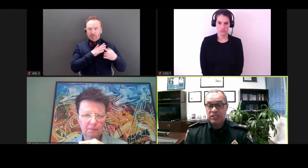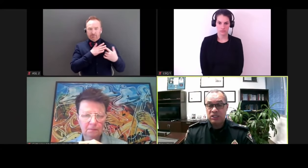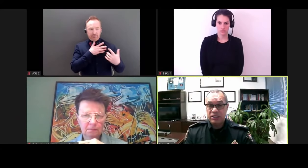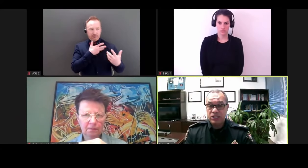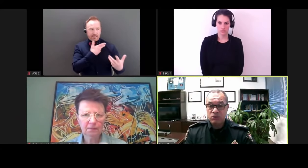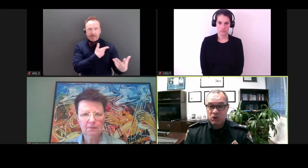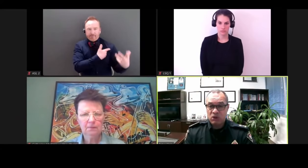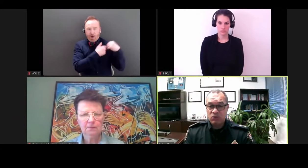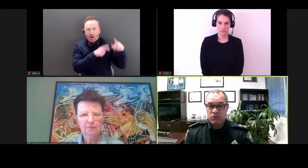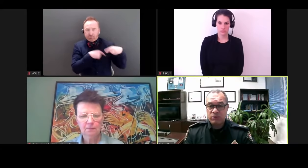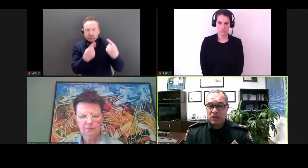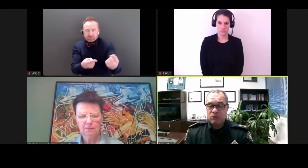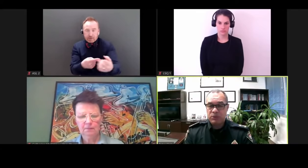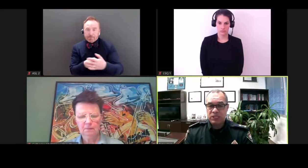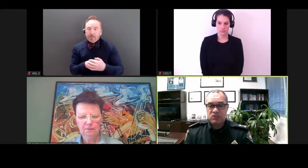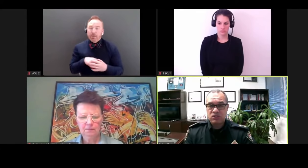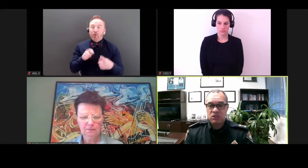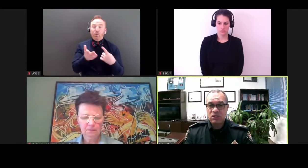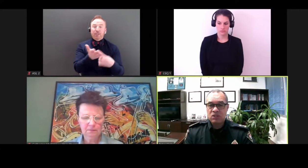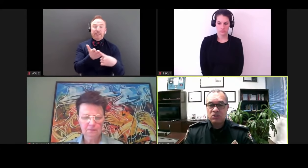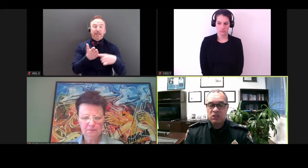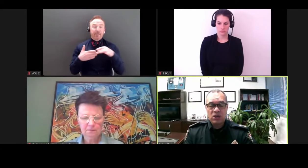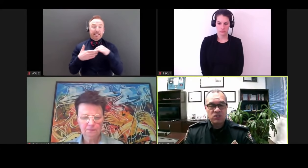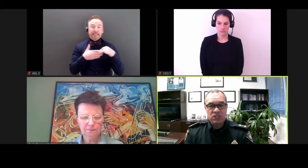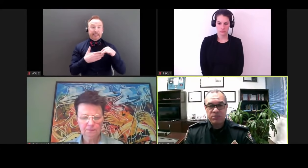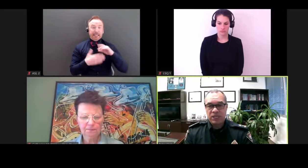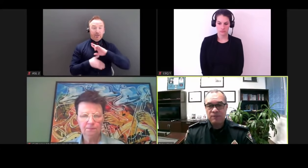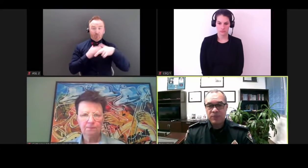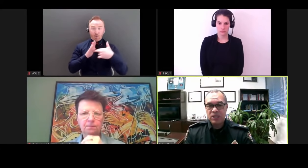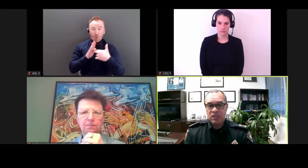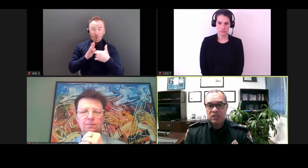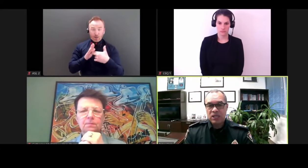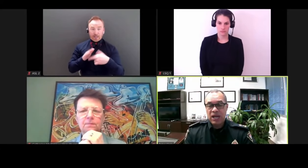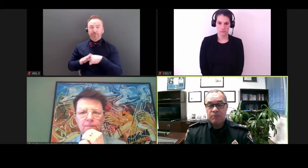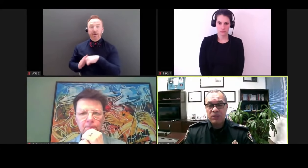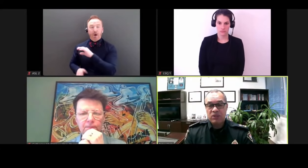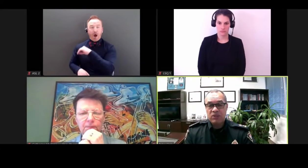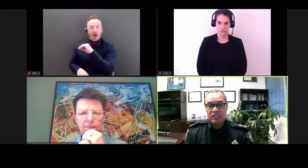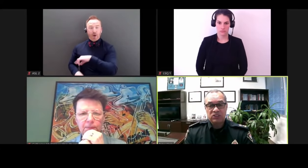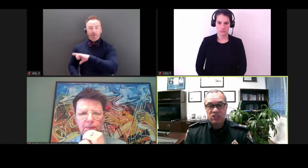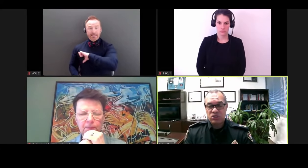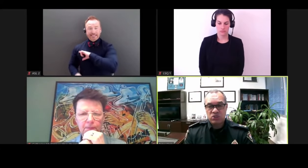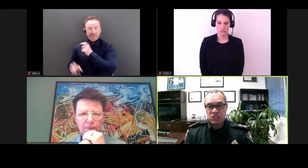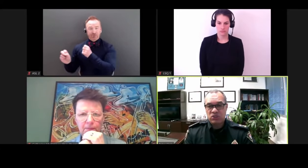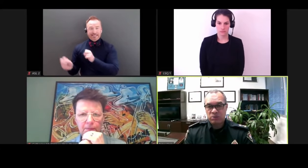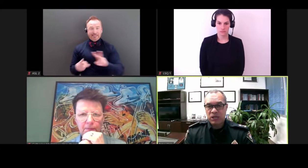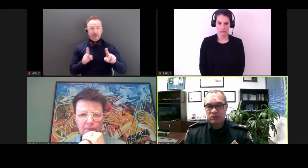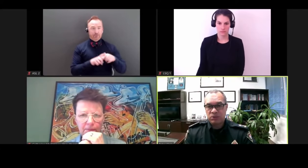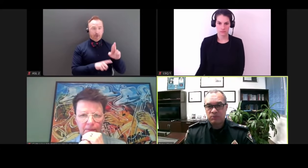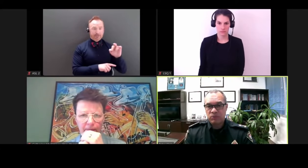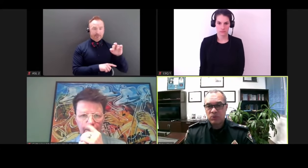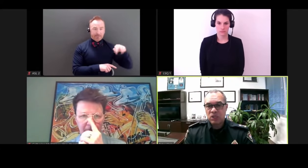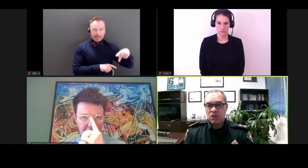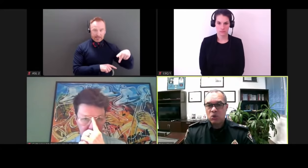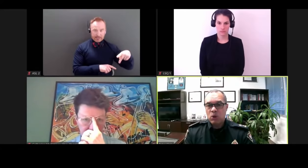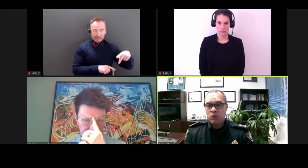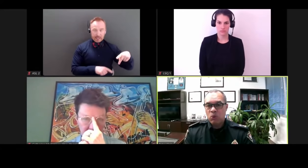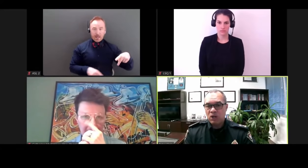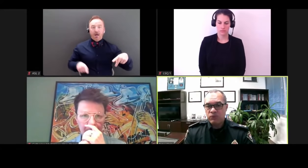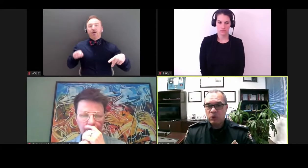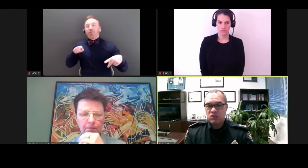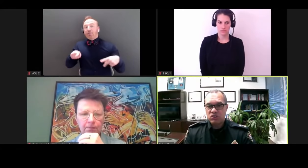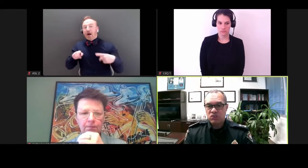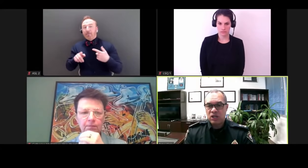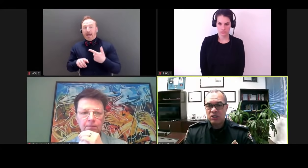the lead role from the Ottawa Police to the RCMP. That's not jurisdictionally possible. What we